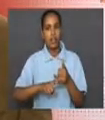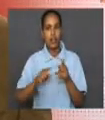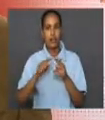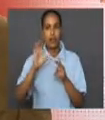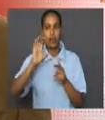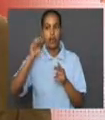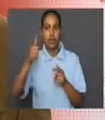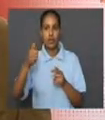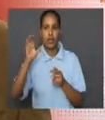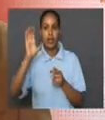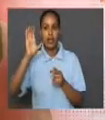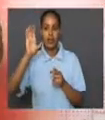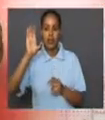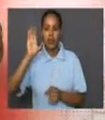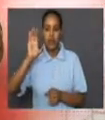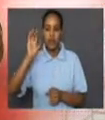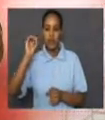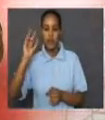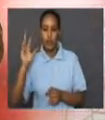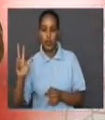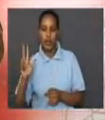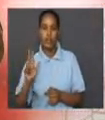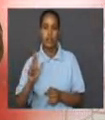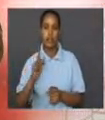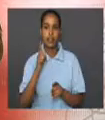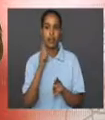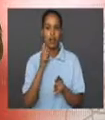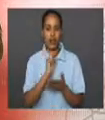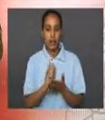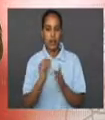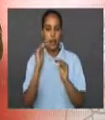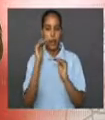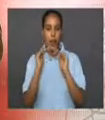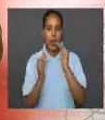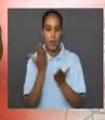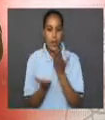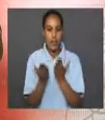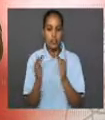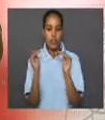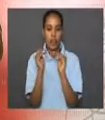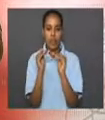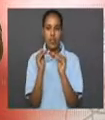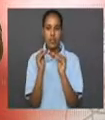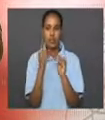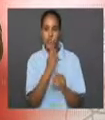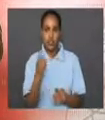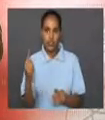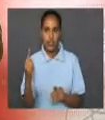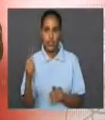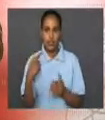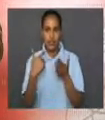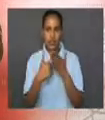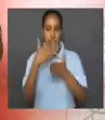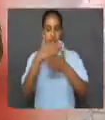to calcium carbonate. Write a balanced chemical equation for each of